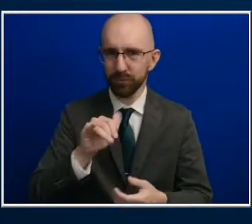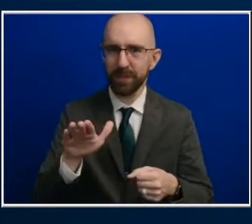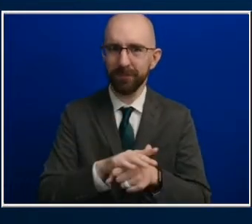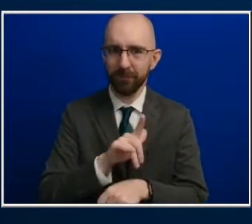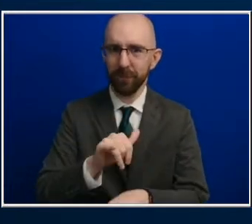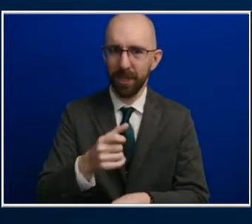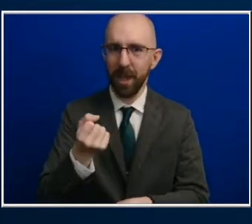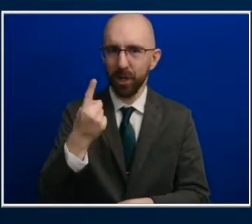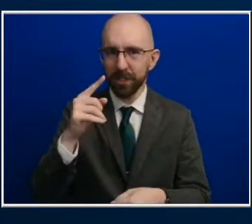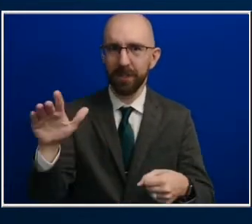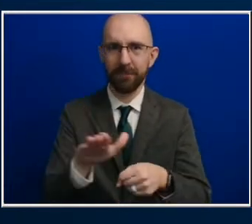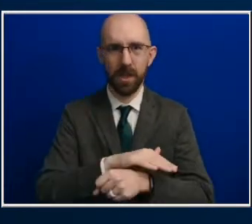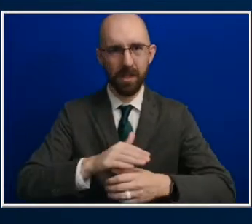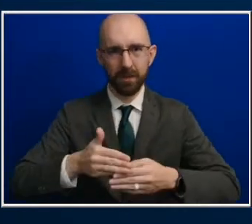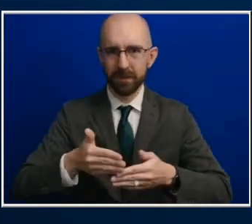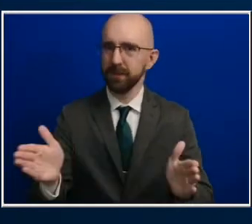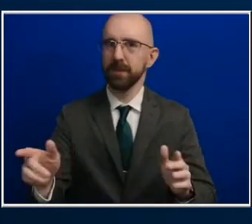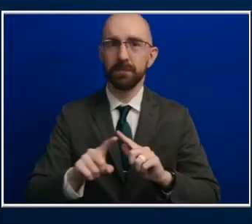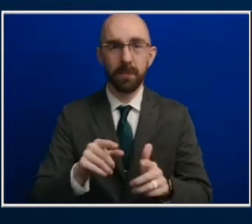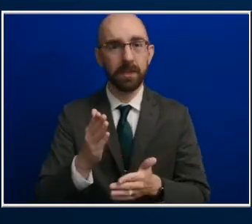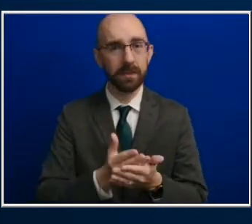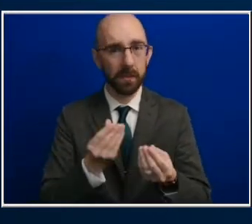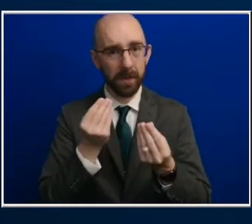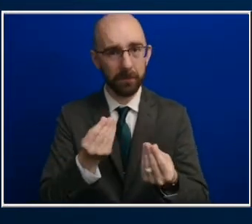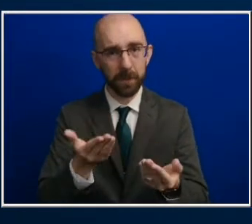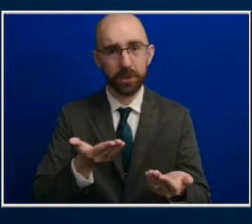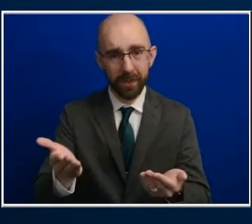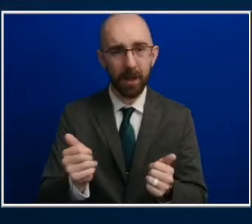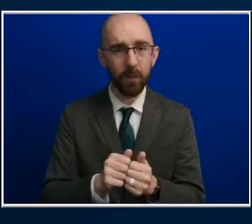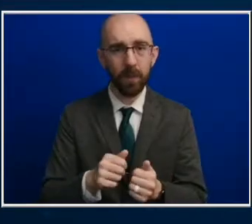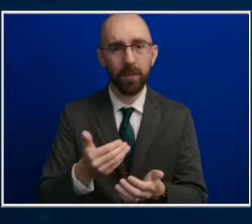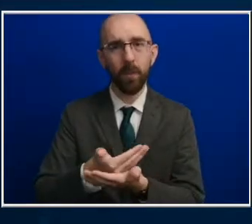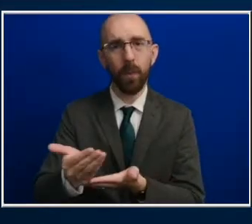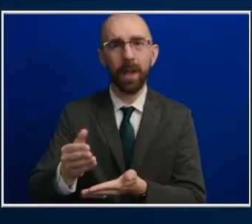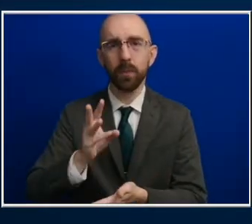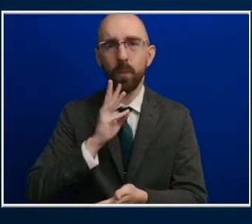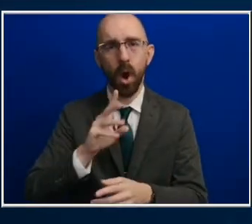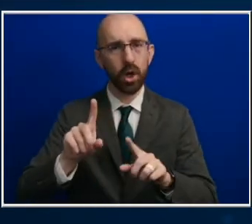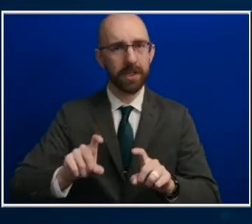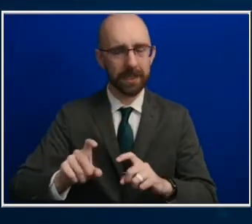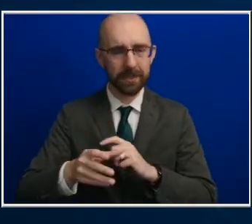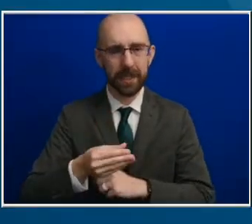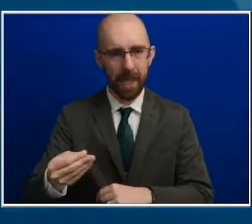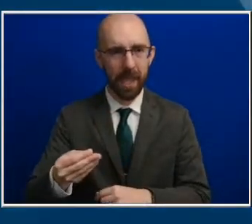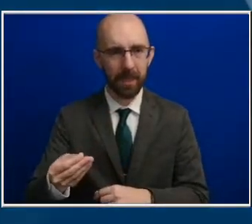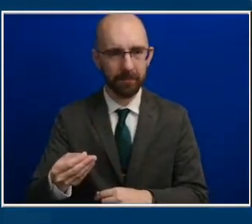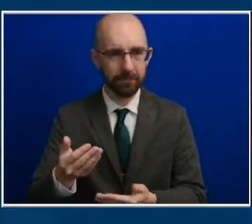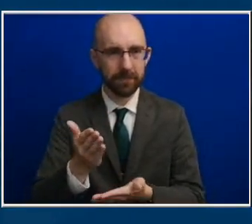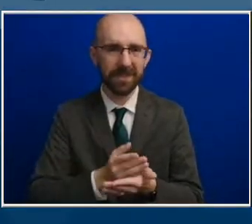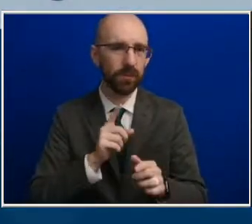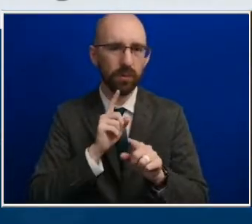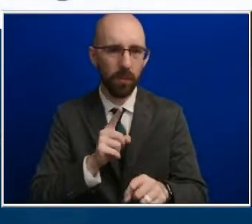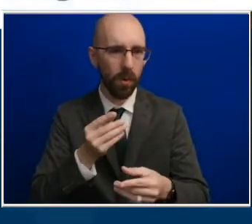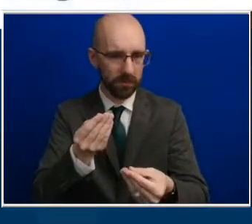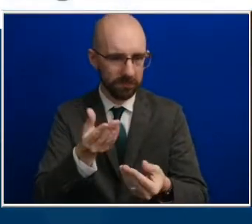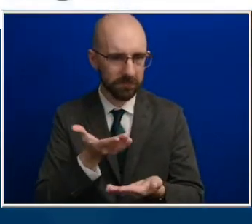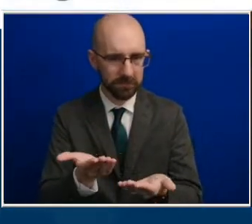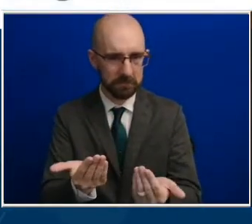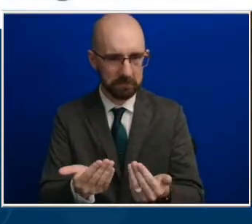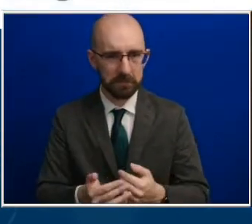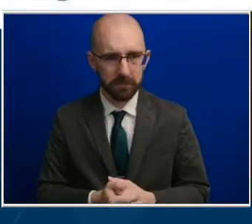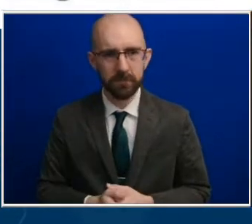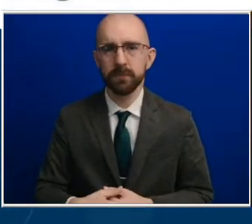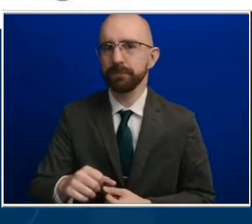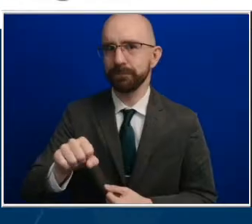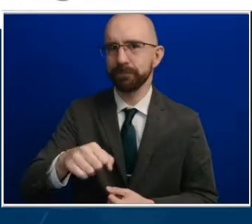of it. Yeah. But we know there's some information out there, both in wastewater testing and just some reports. Talk to us about where we are. Yeah, I think